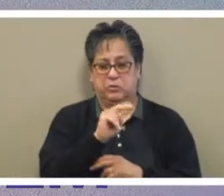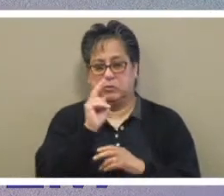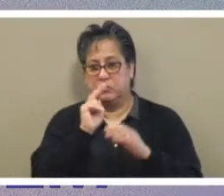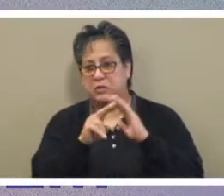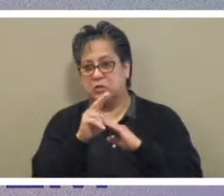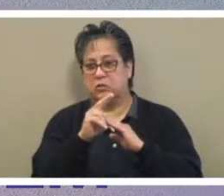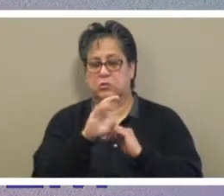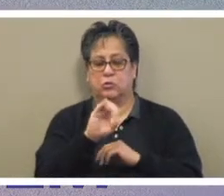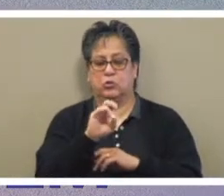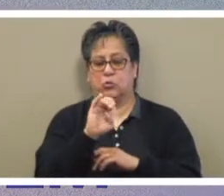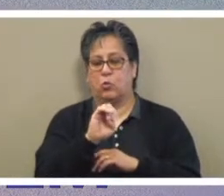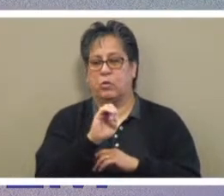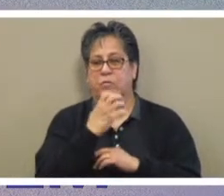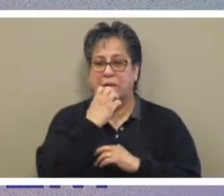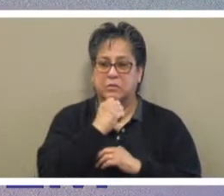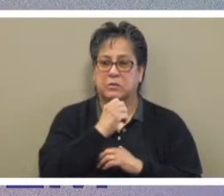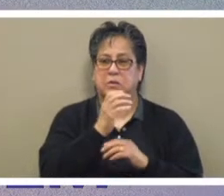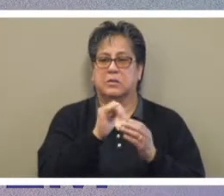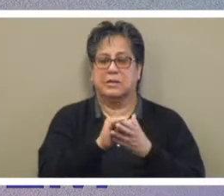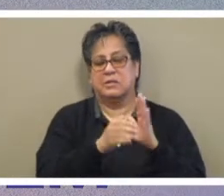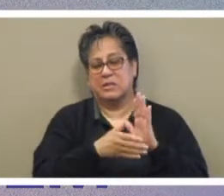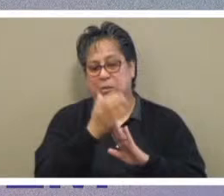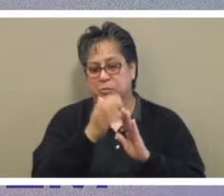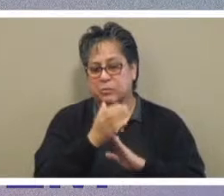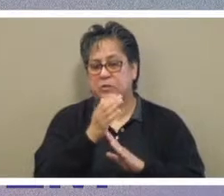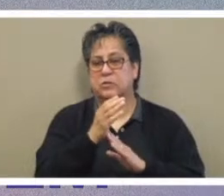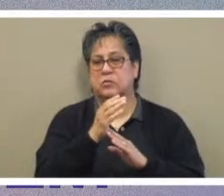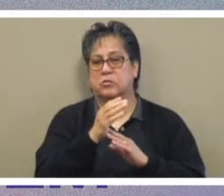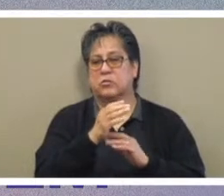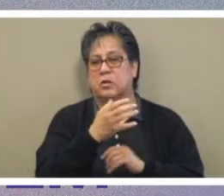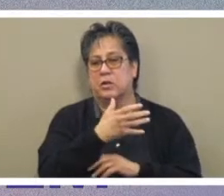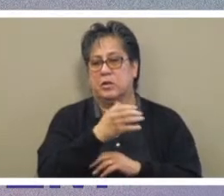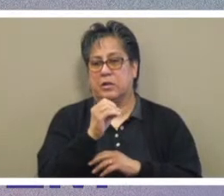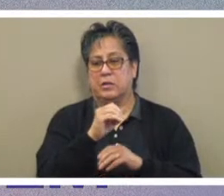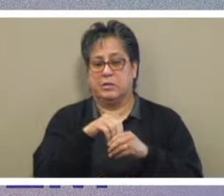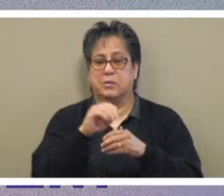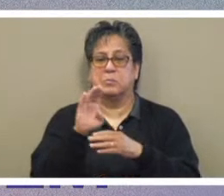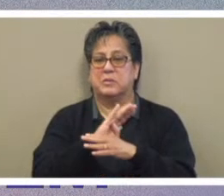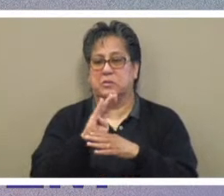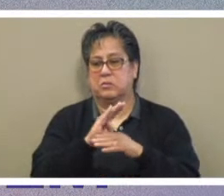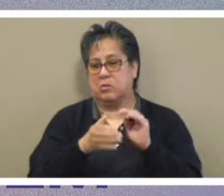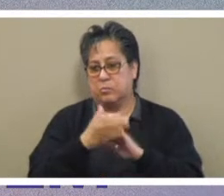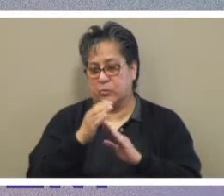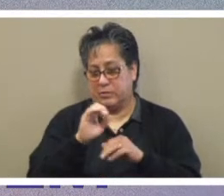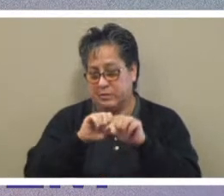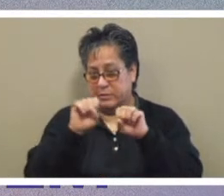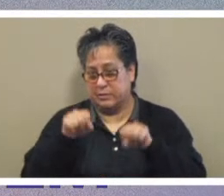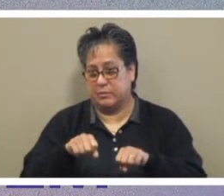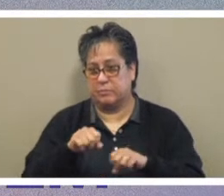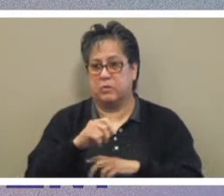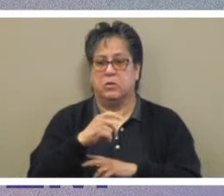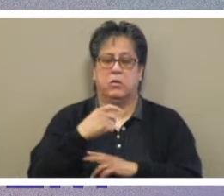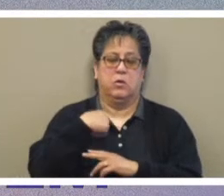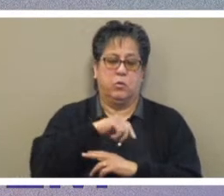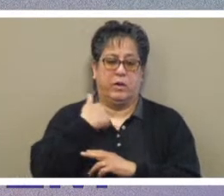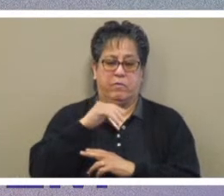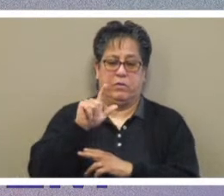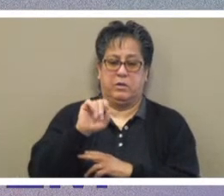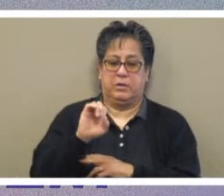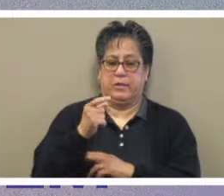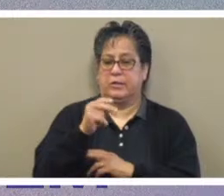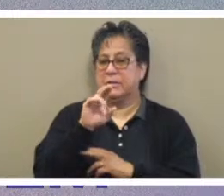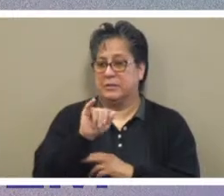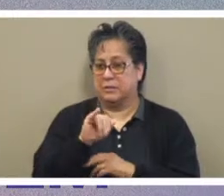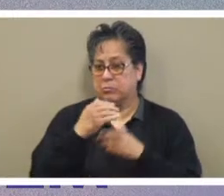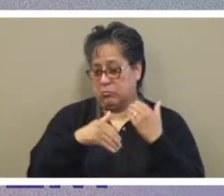of organizations and operationalize them through our business operating system. We are taking a legacy process